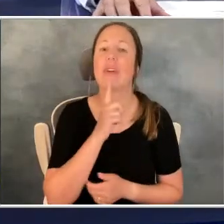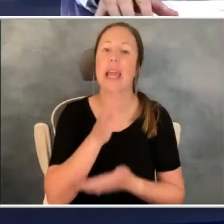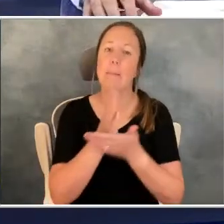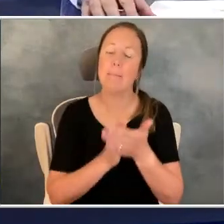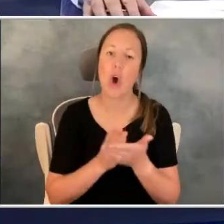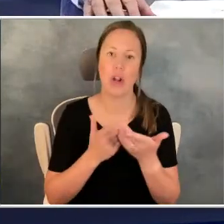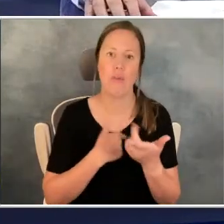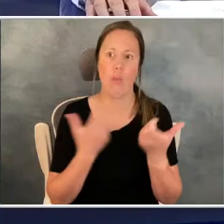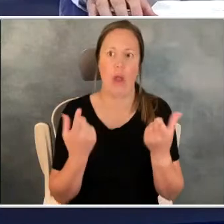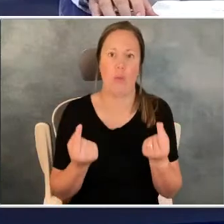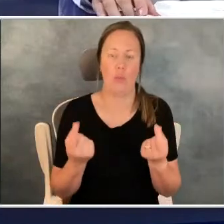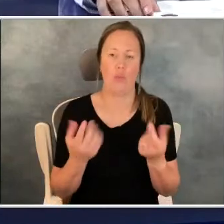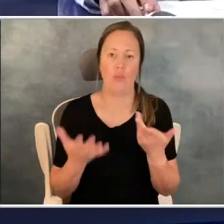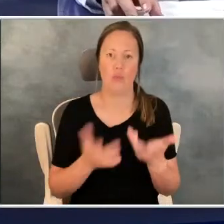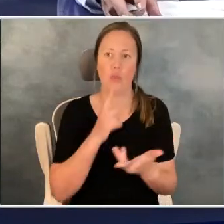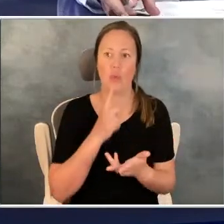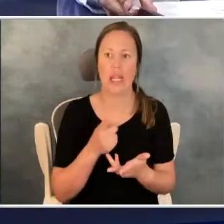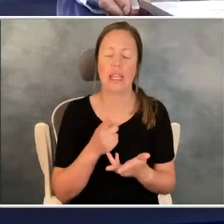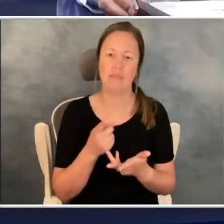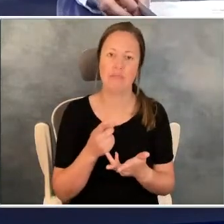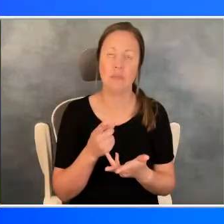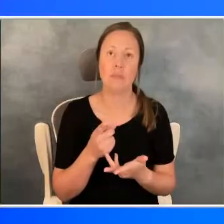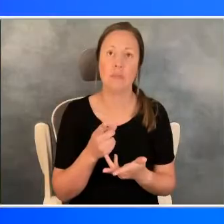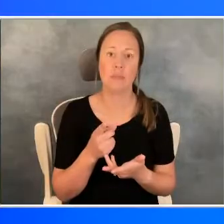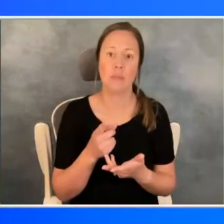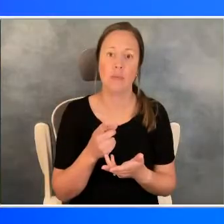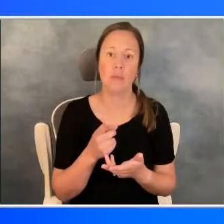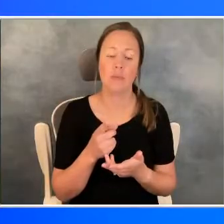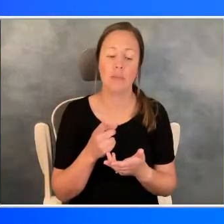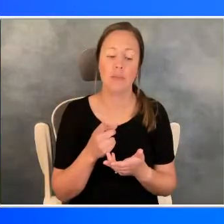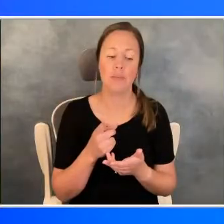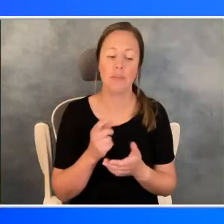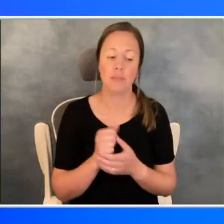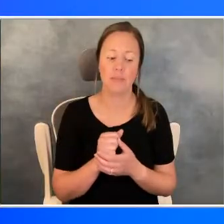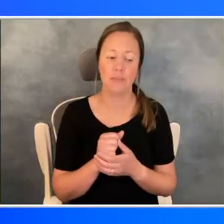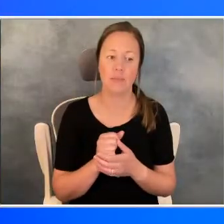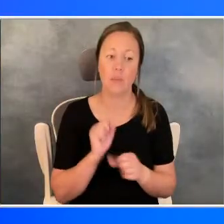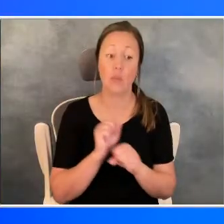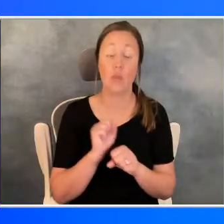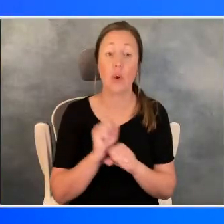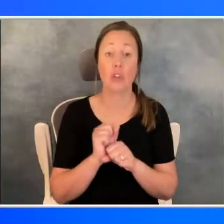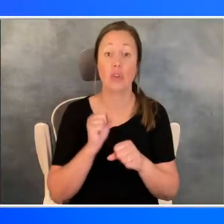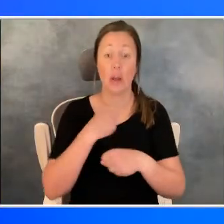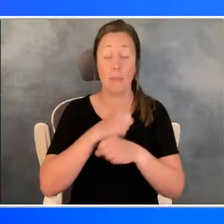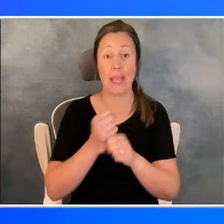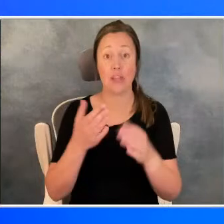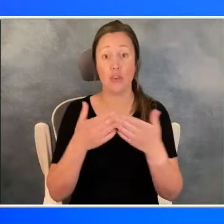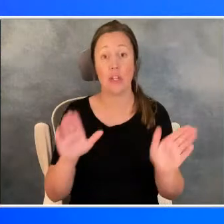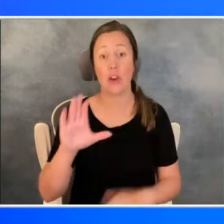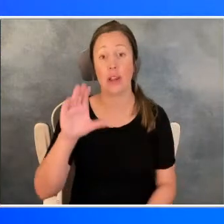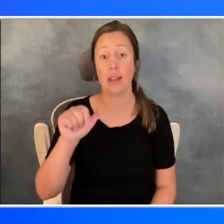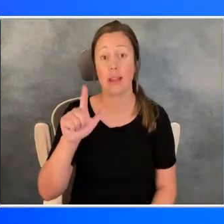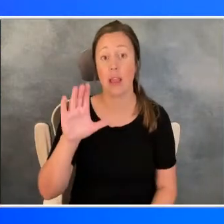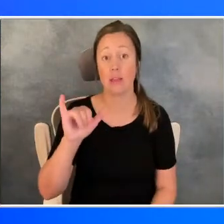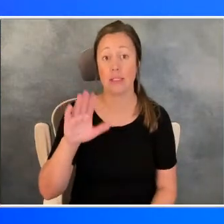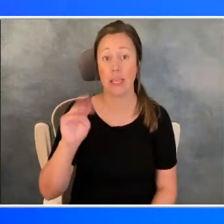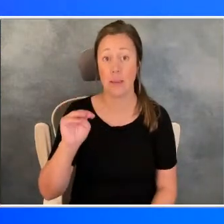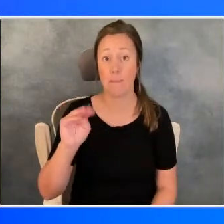is kind of low level, but I worked on making generic calcium tablets. Okay. And,